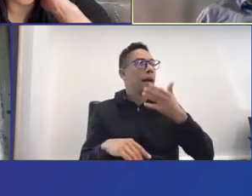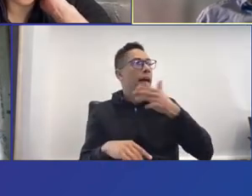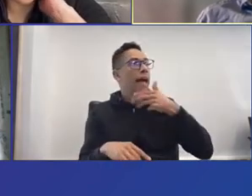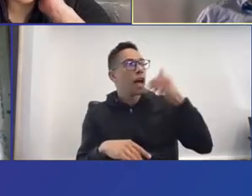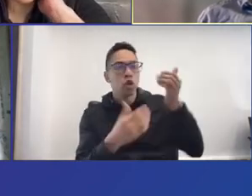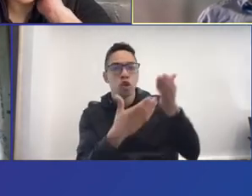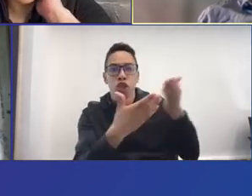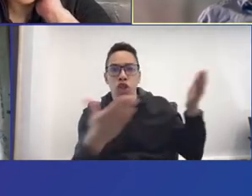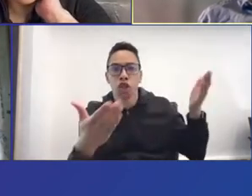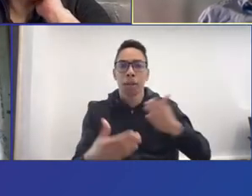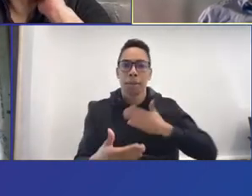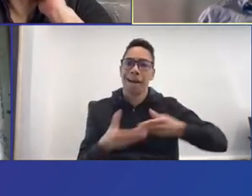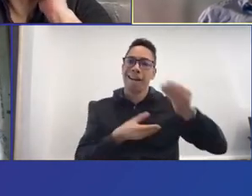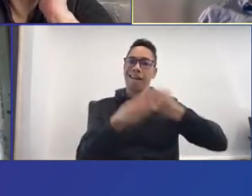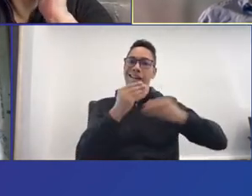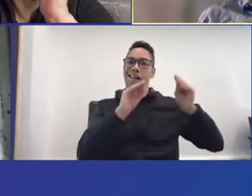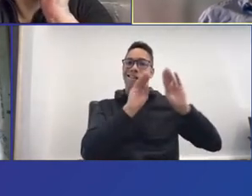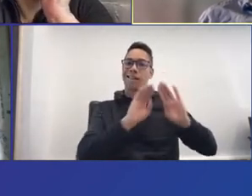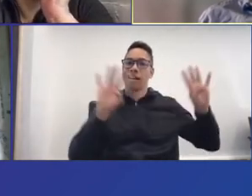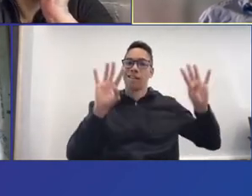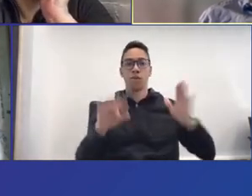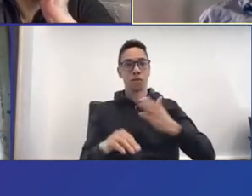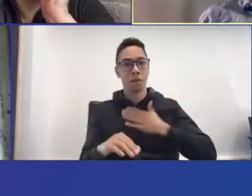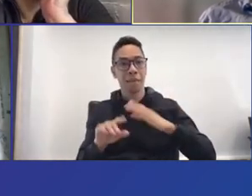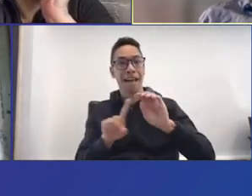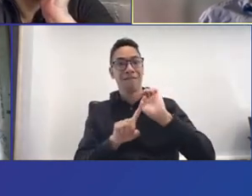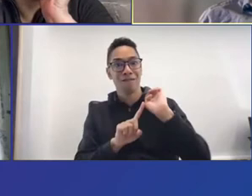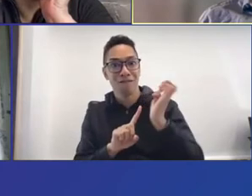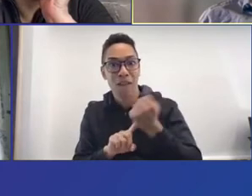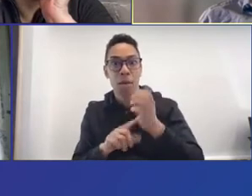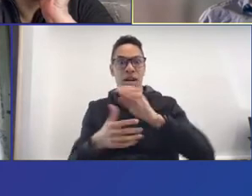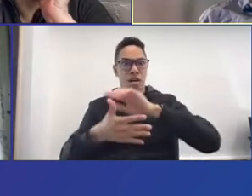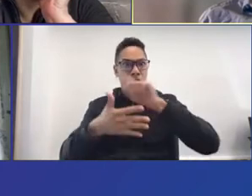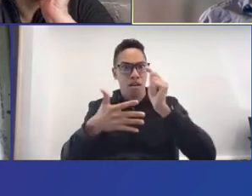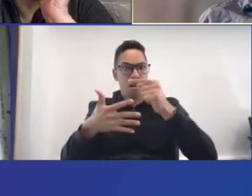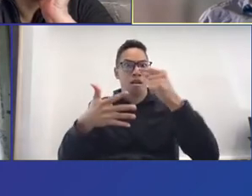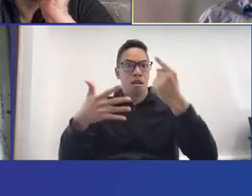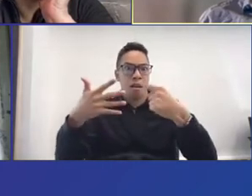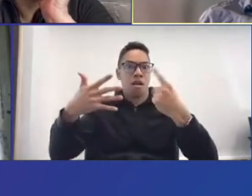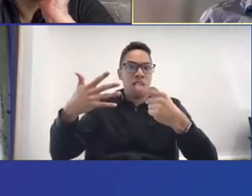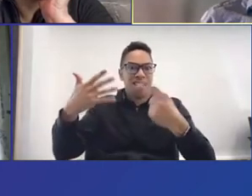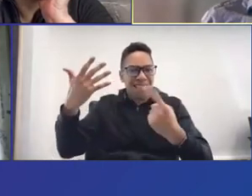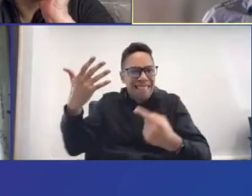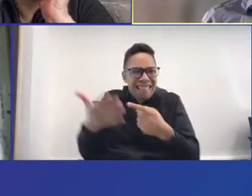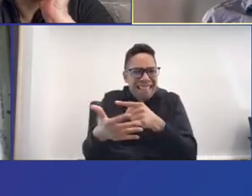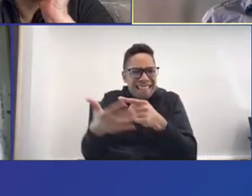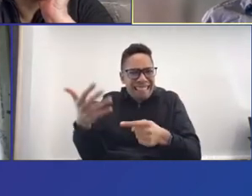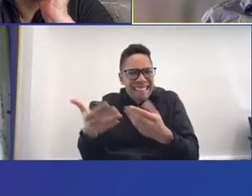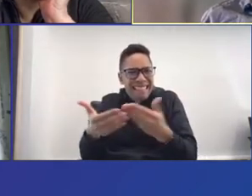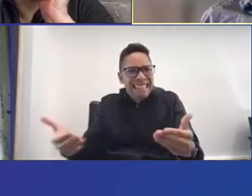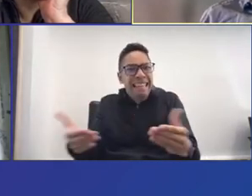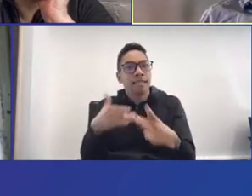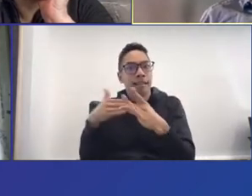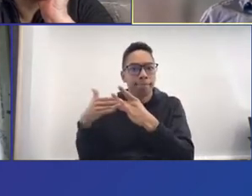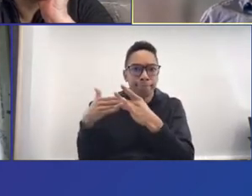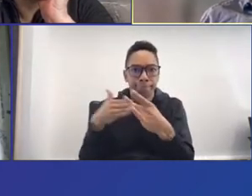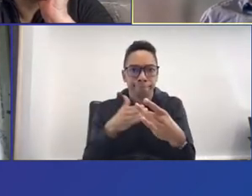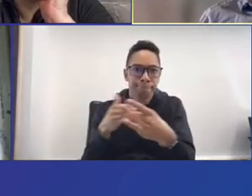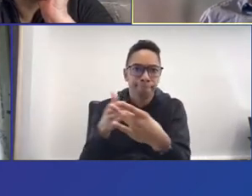my ancestors, with my environment, with all these things. And these are things that guide me